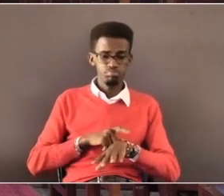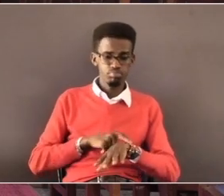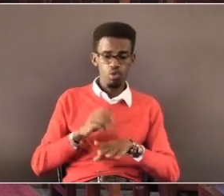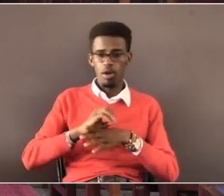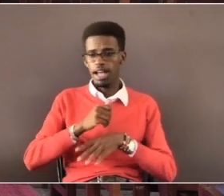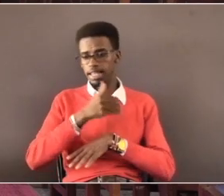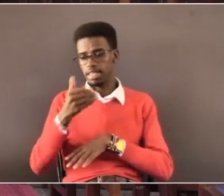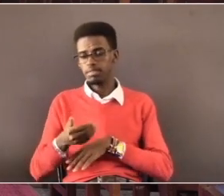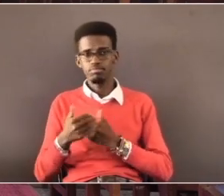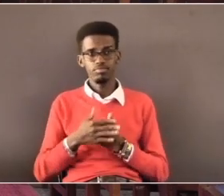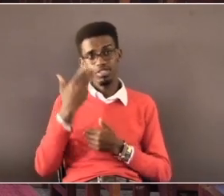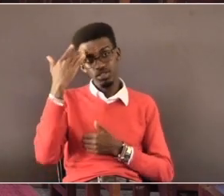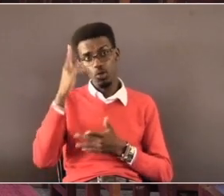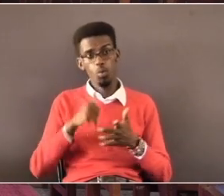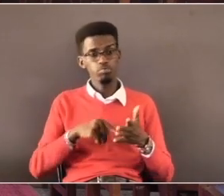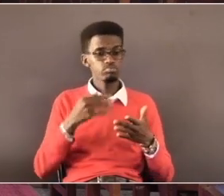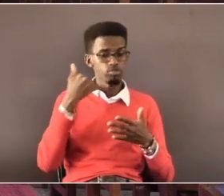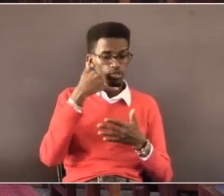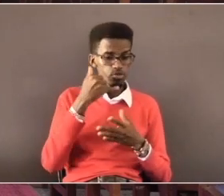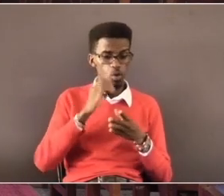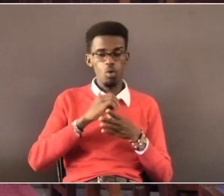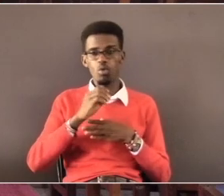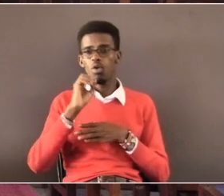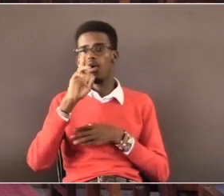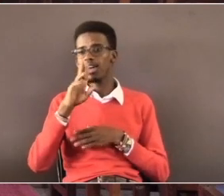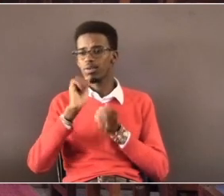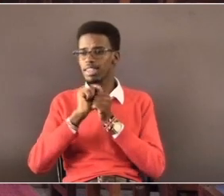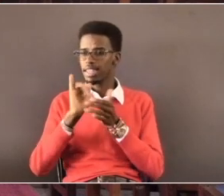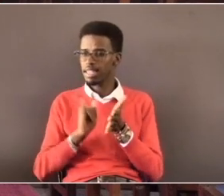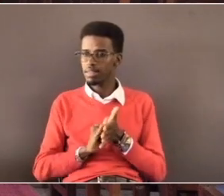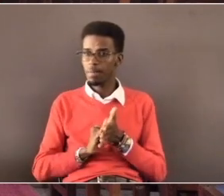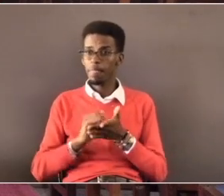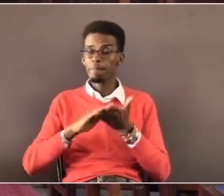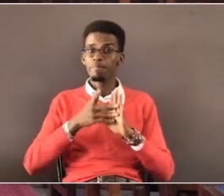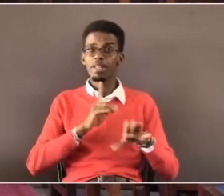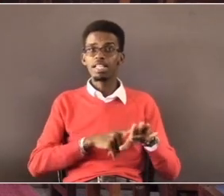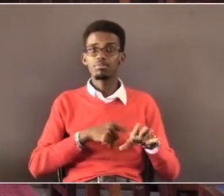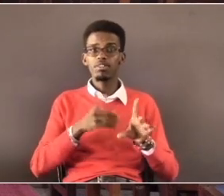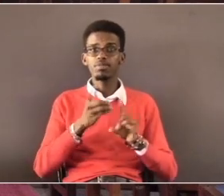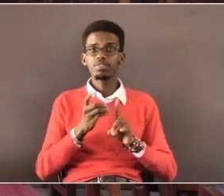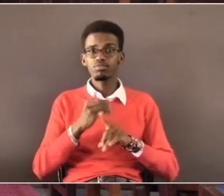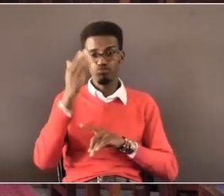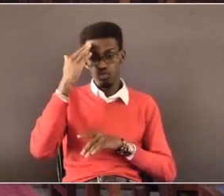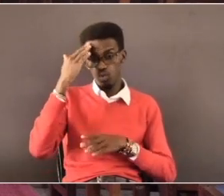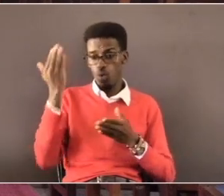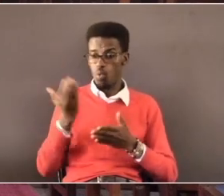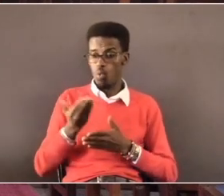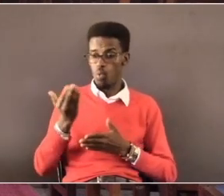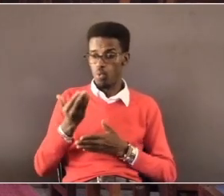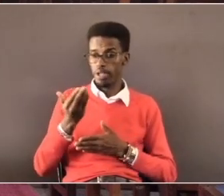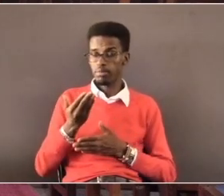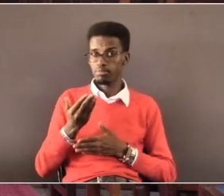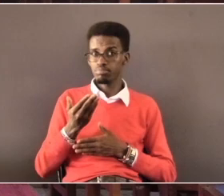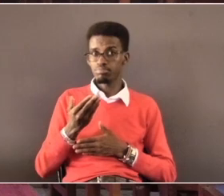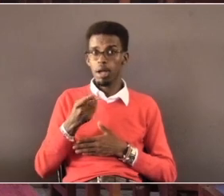or I don't know what gadgets, are you okay with that? So by the time you're dating, just notice, where does